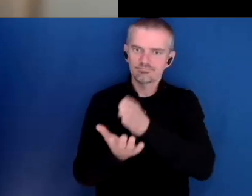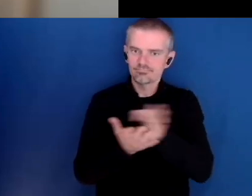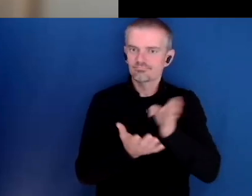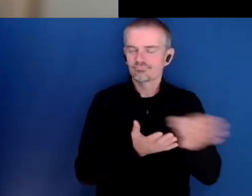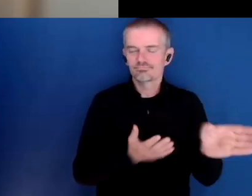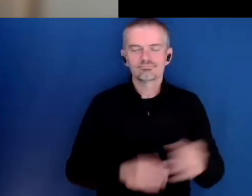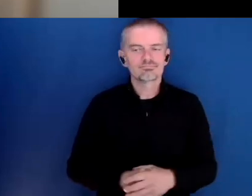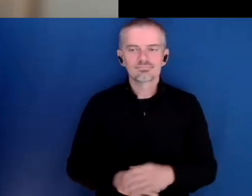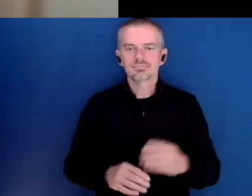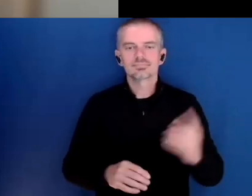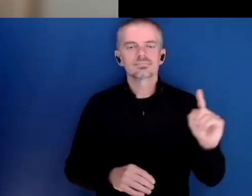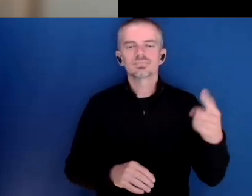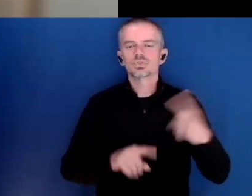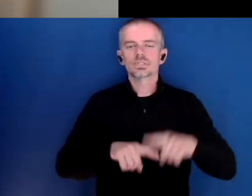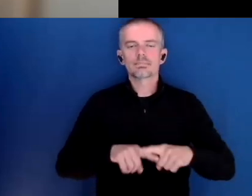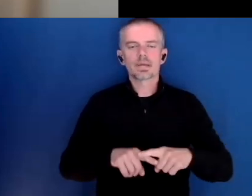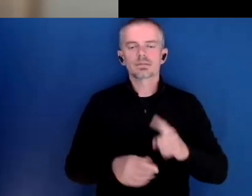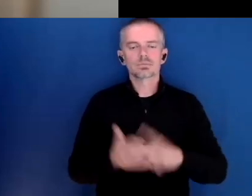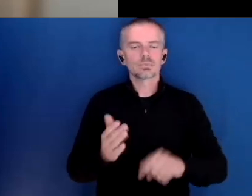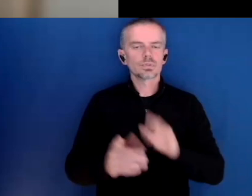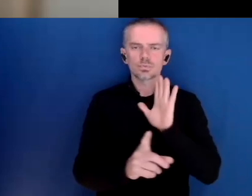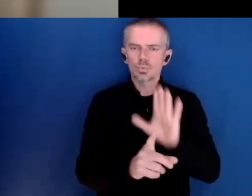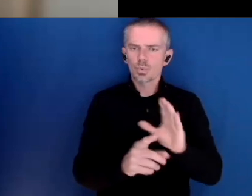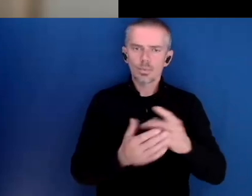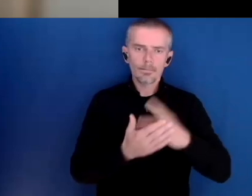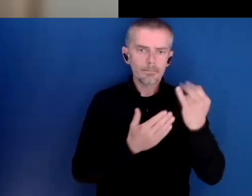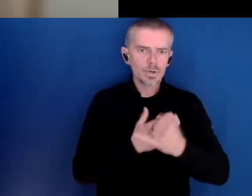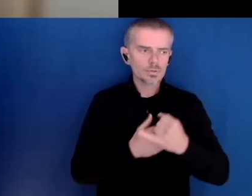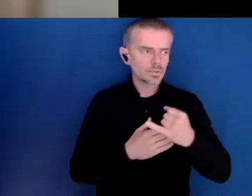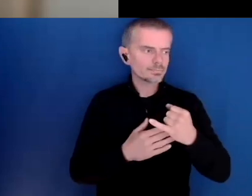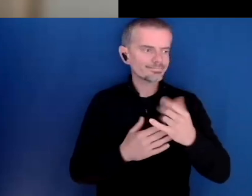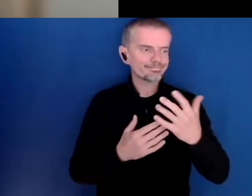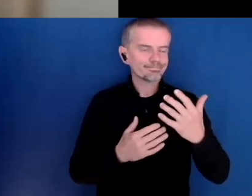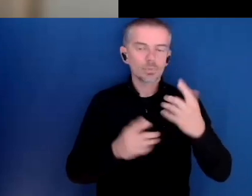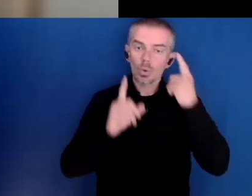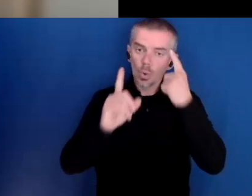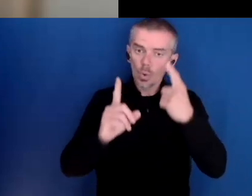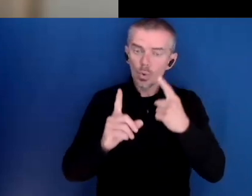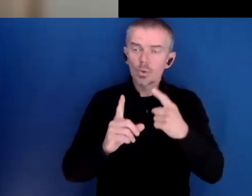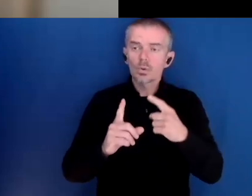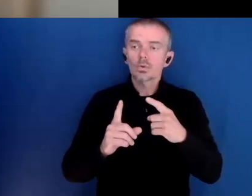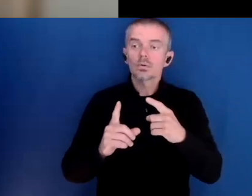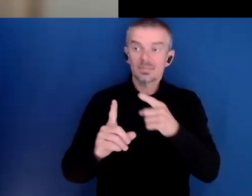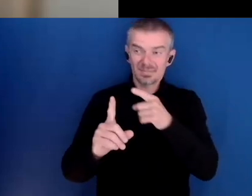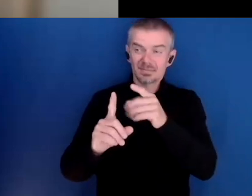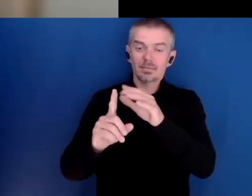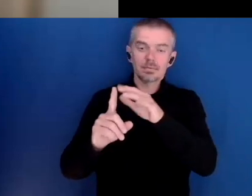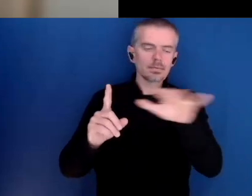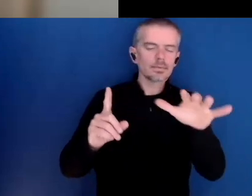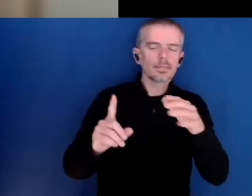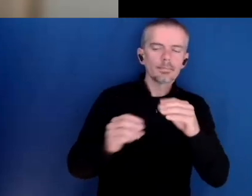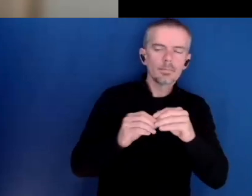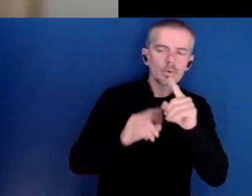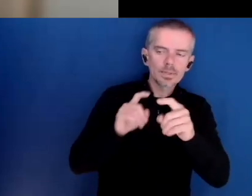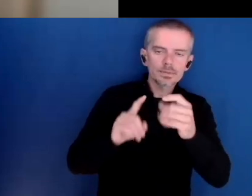down to what is the overall project goal, and then that leads to other questions and more